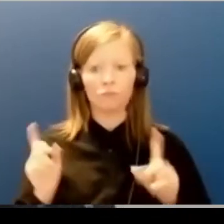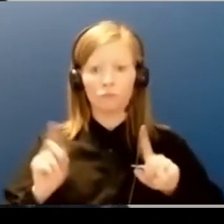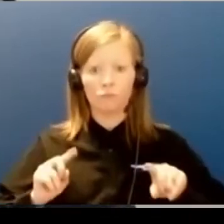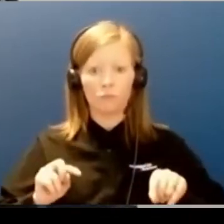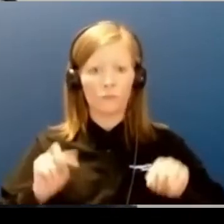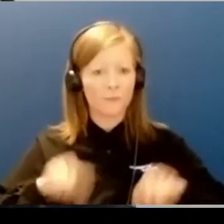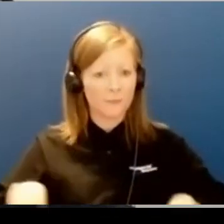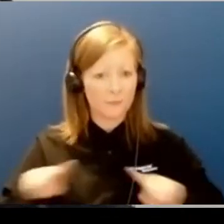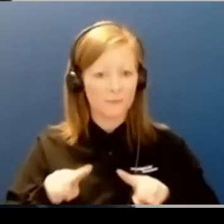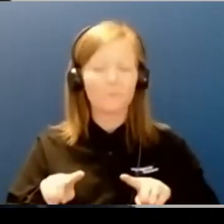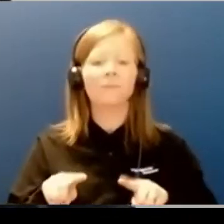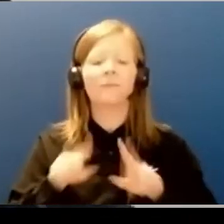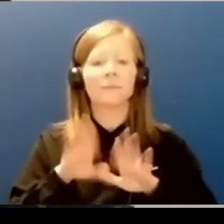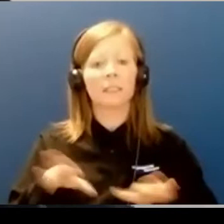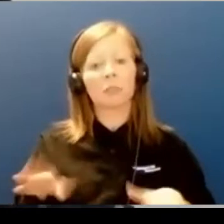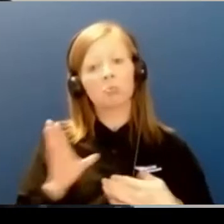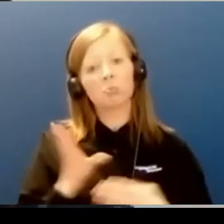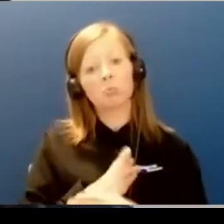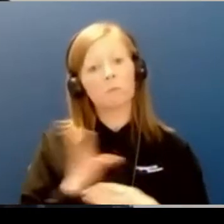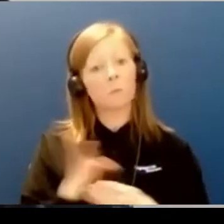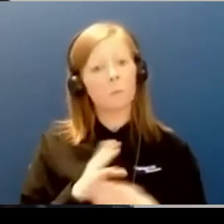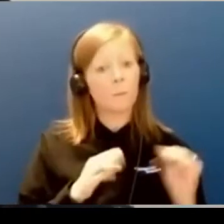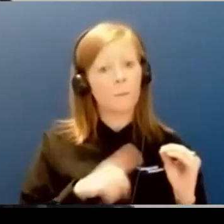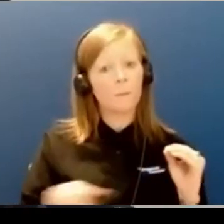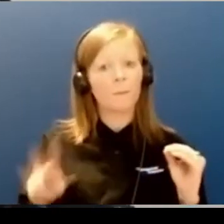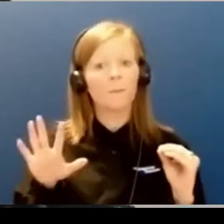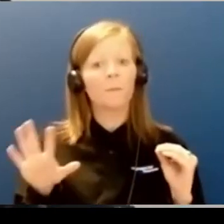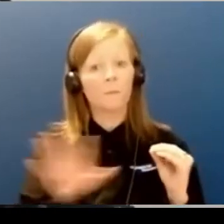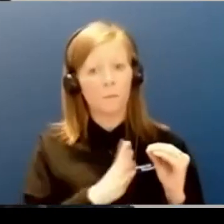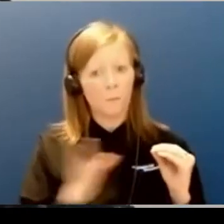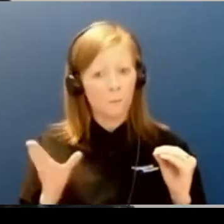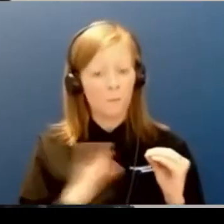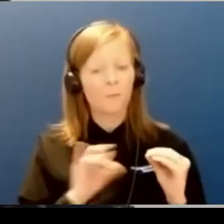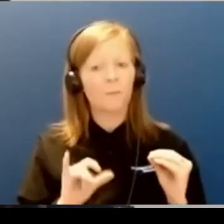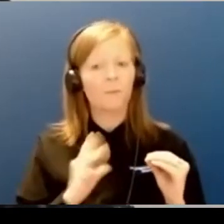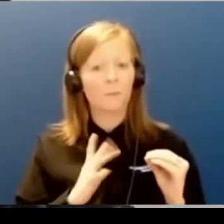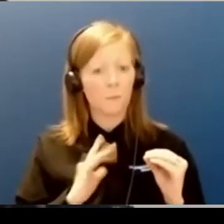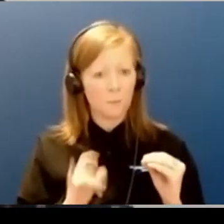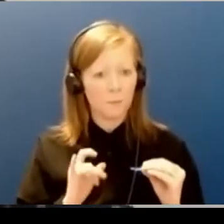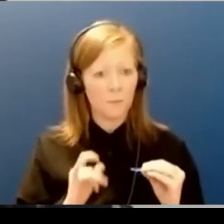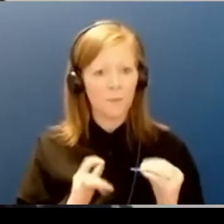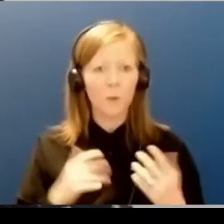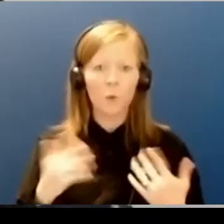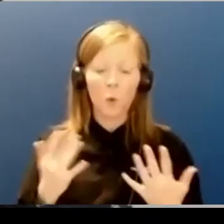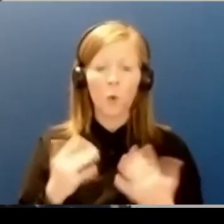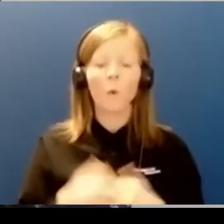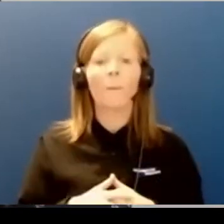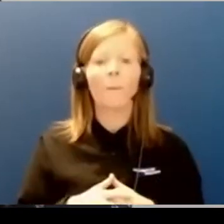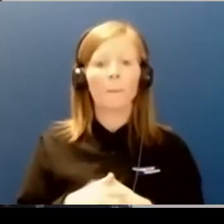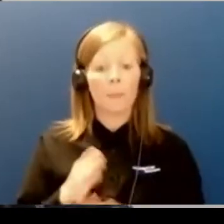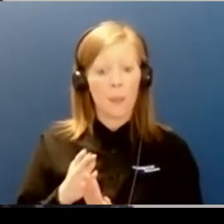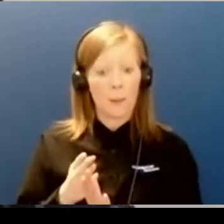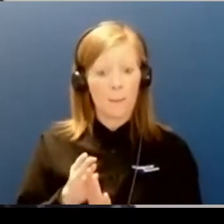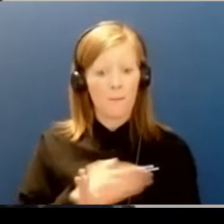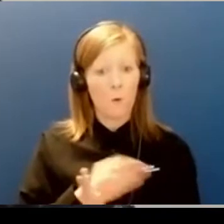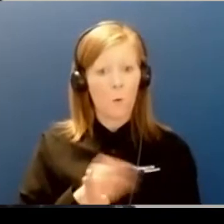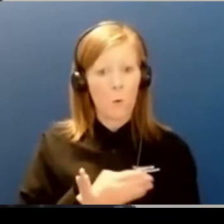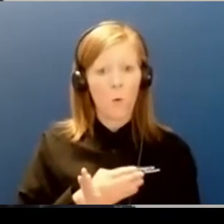session have children in the ranges 0 to 5. And in the questions that were received prior